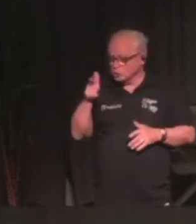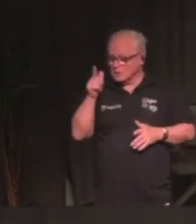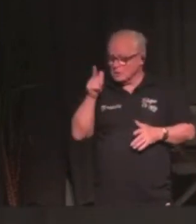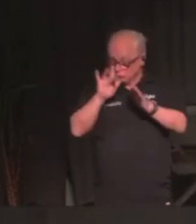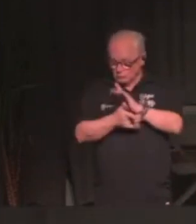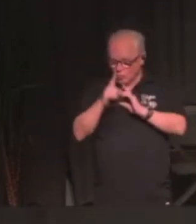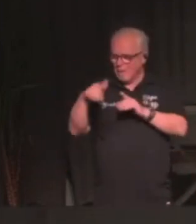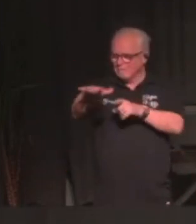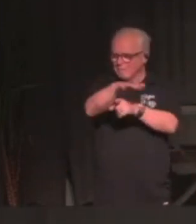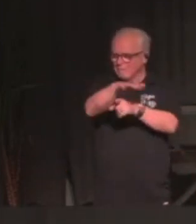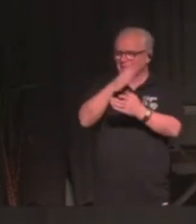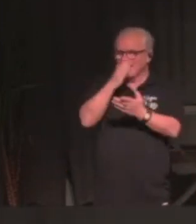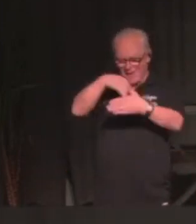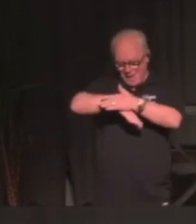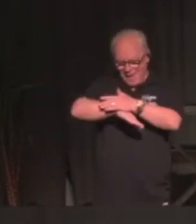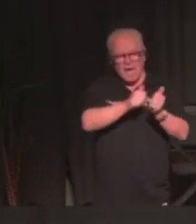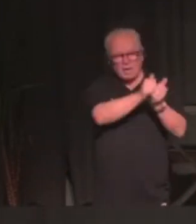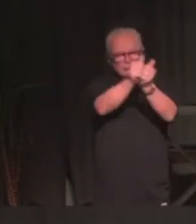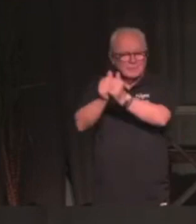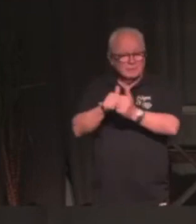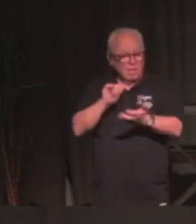in one place to be in agreement.